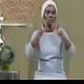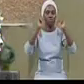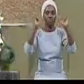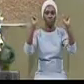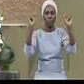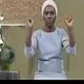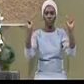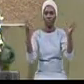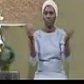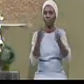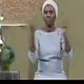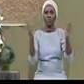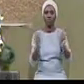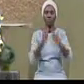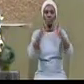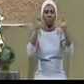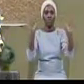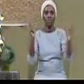Hallelujah.